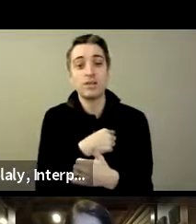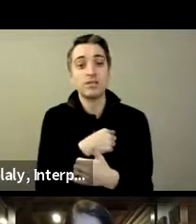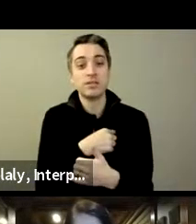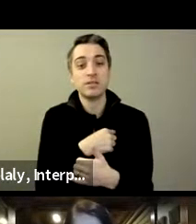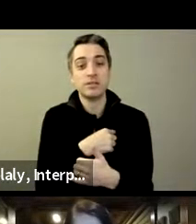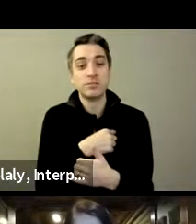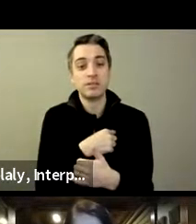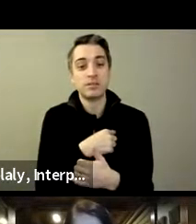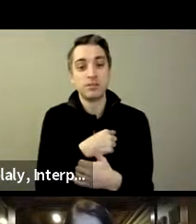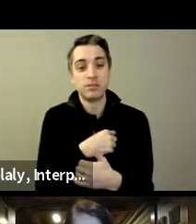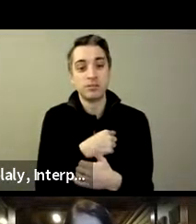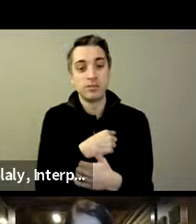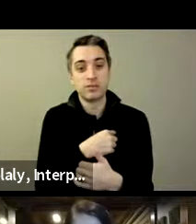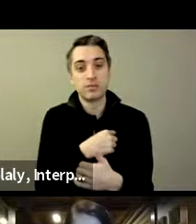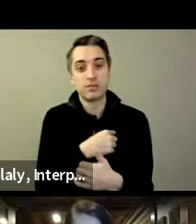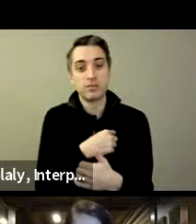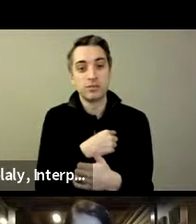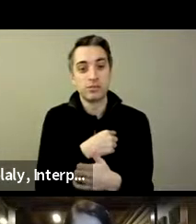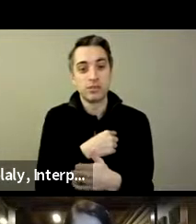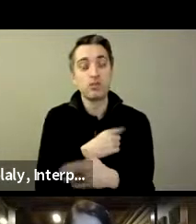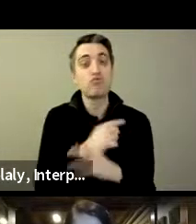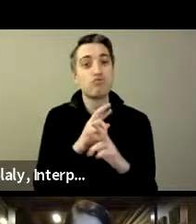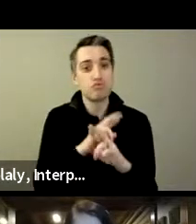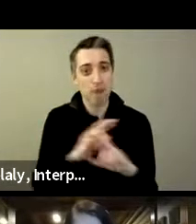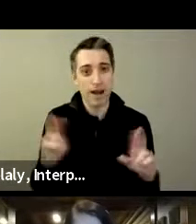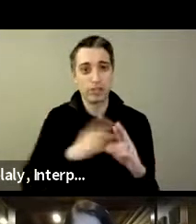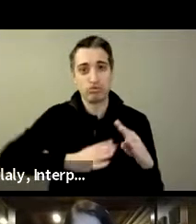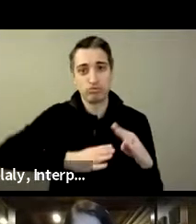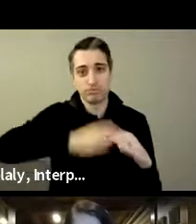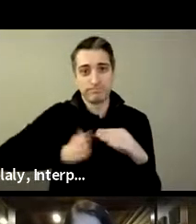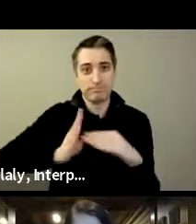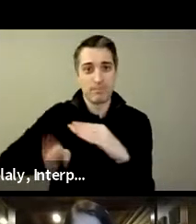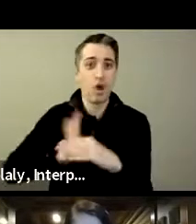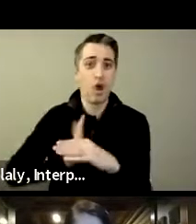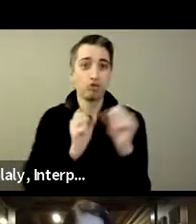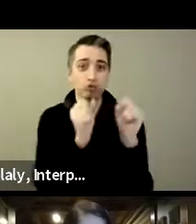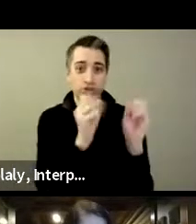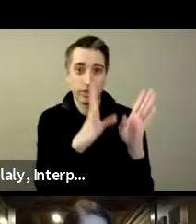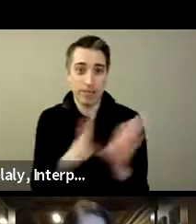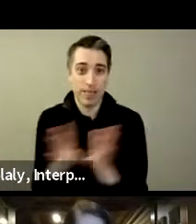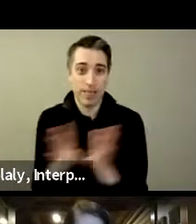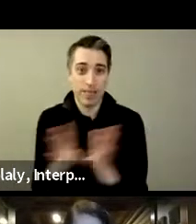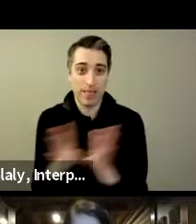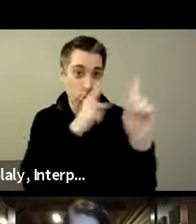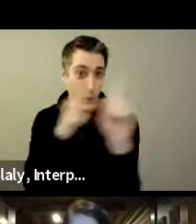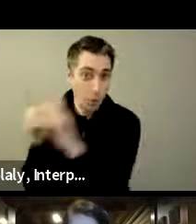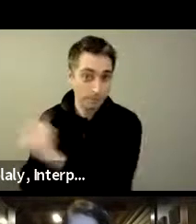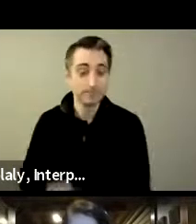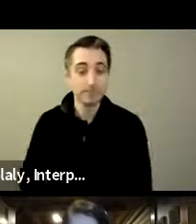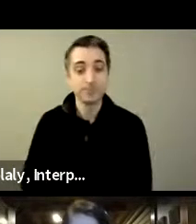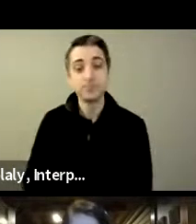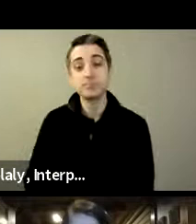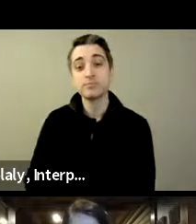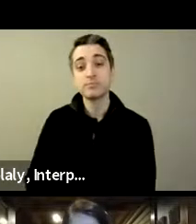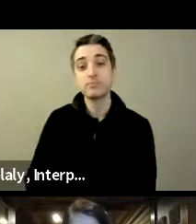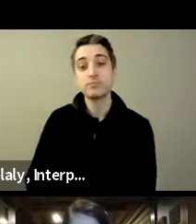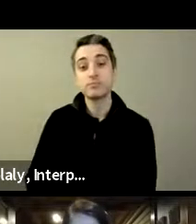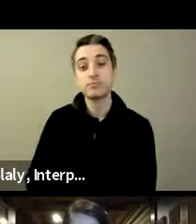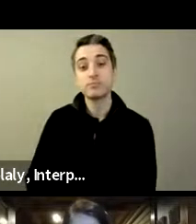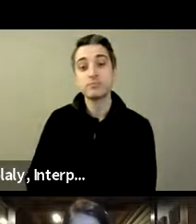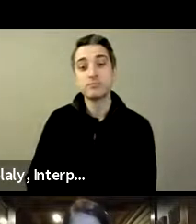the remaining portion of our strategic plan and our goal. I'm also pleased to report that our internal and